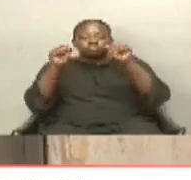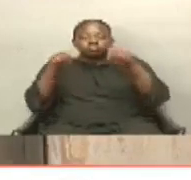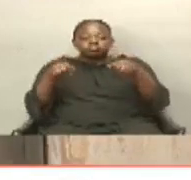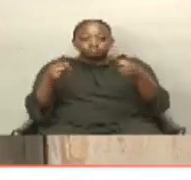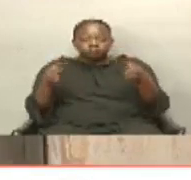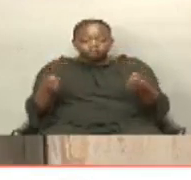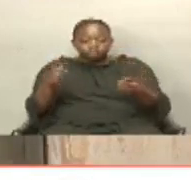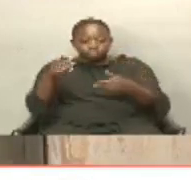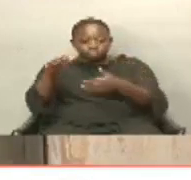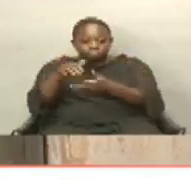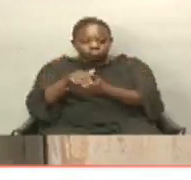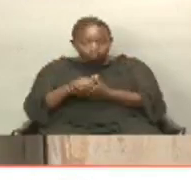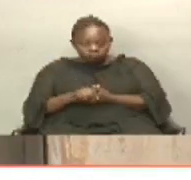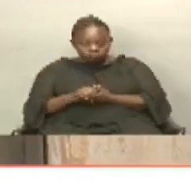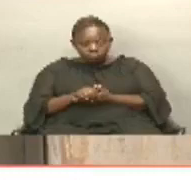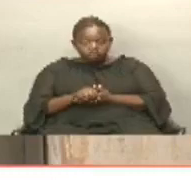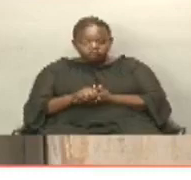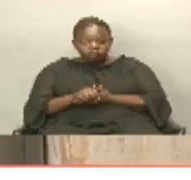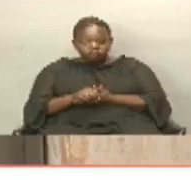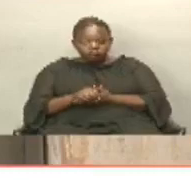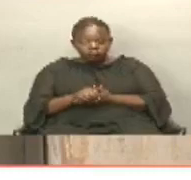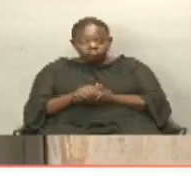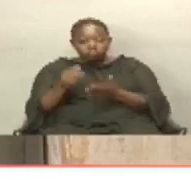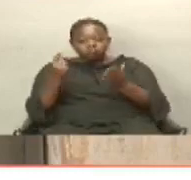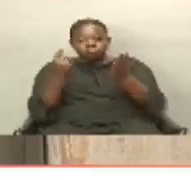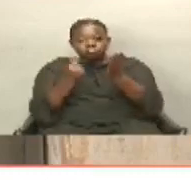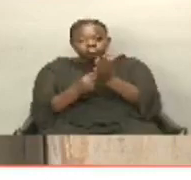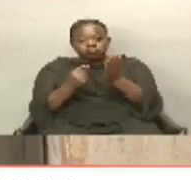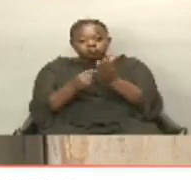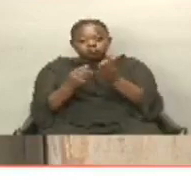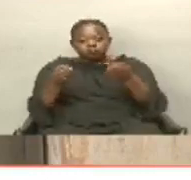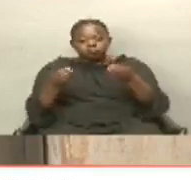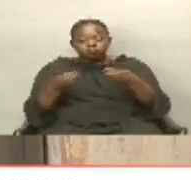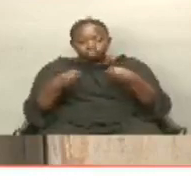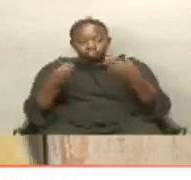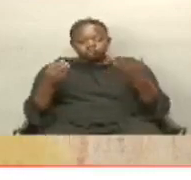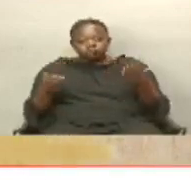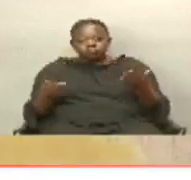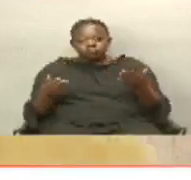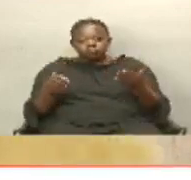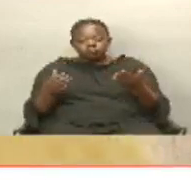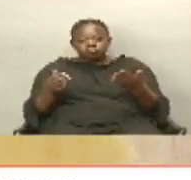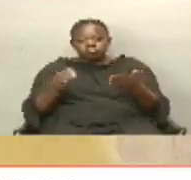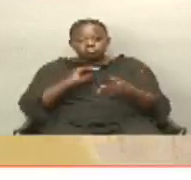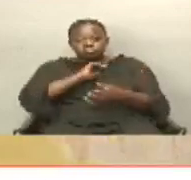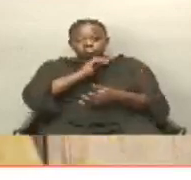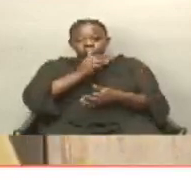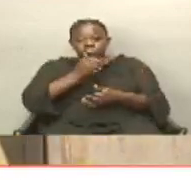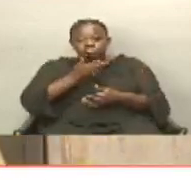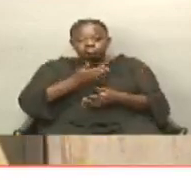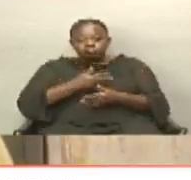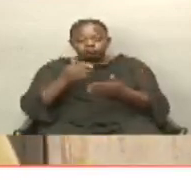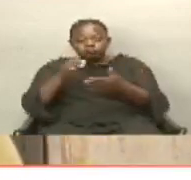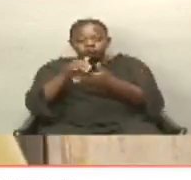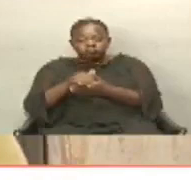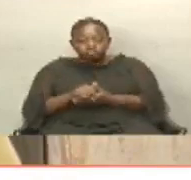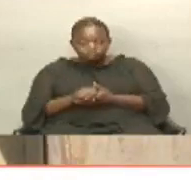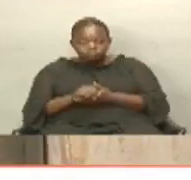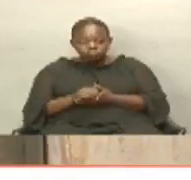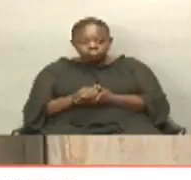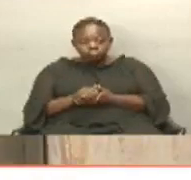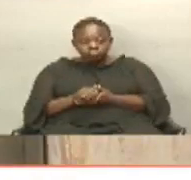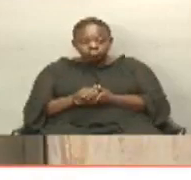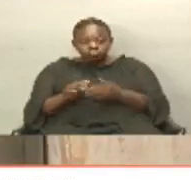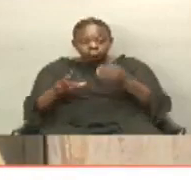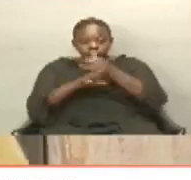from your husband. Does Uganda law give permission to the woman that you have married to the man and you can steal?